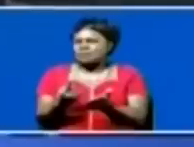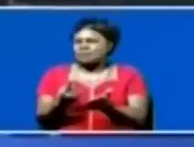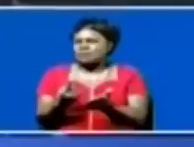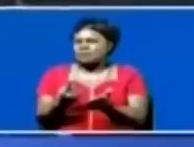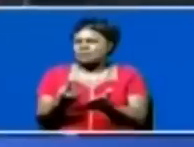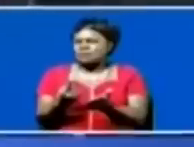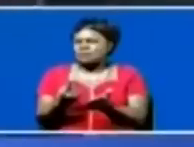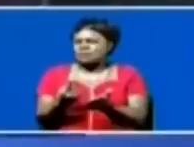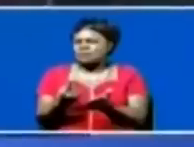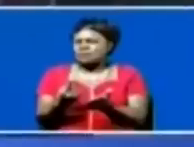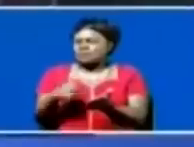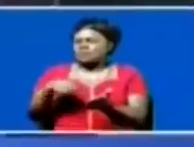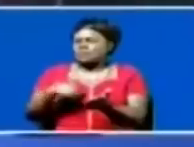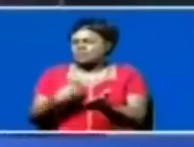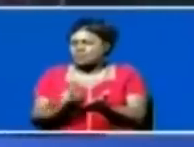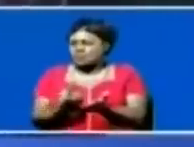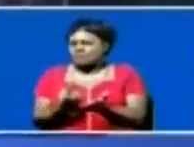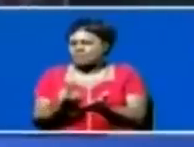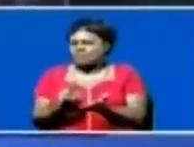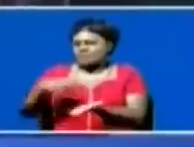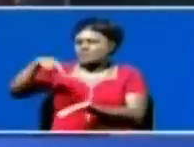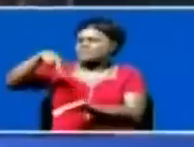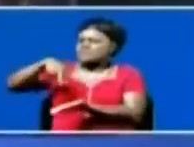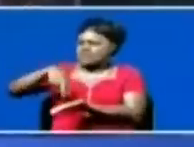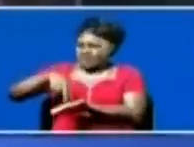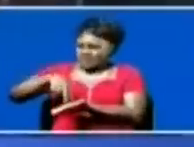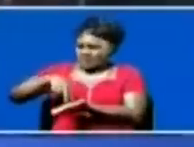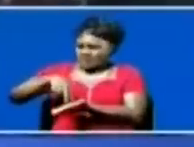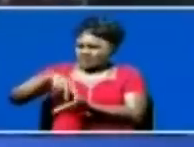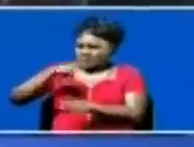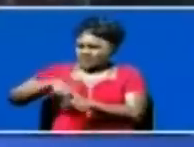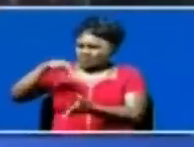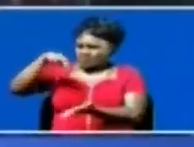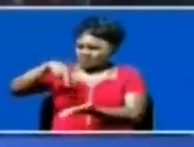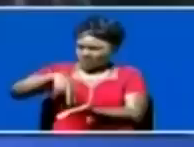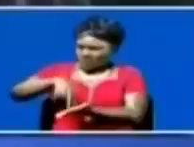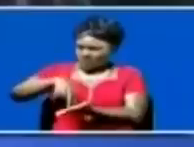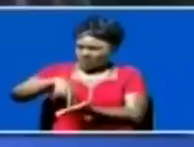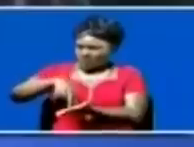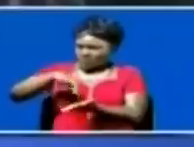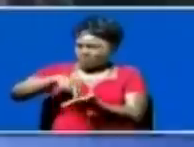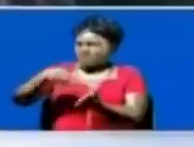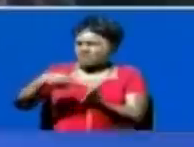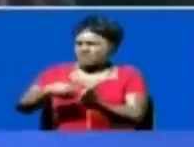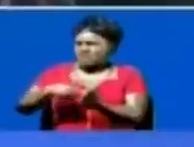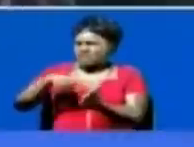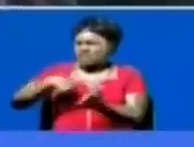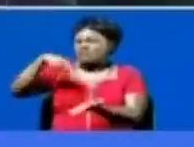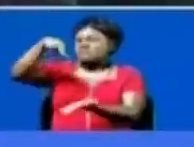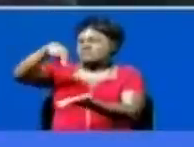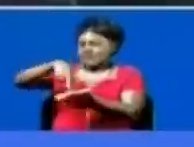close by close, and we were standing. And if you are standing, if you follow the standing orders, it means that we were on our